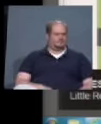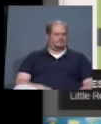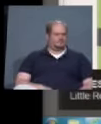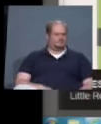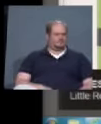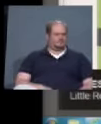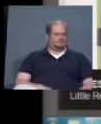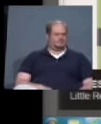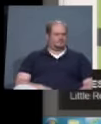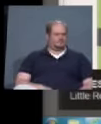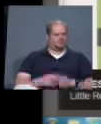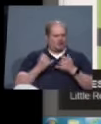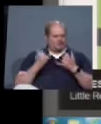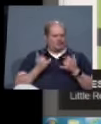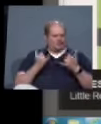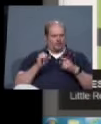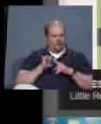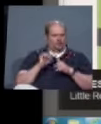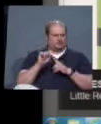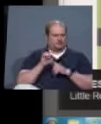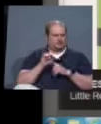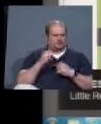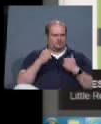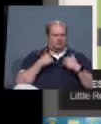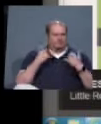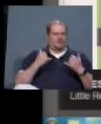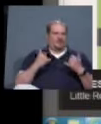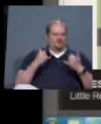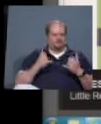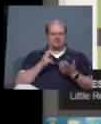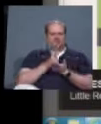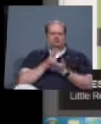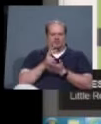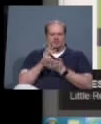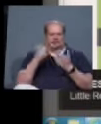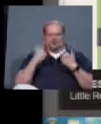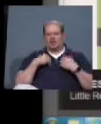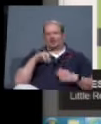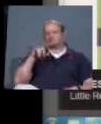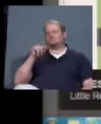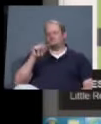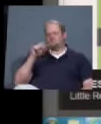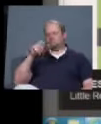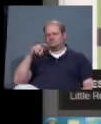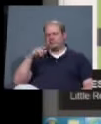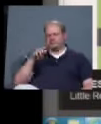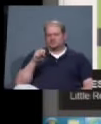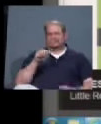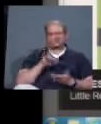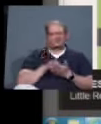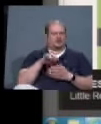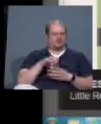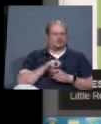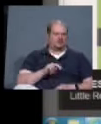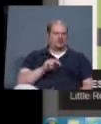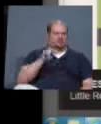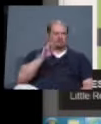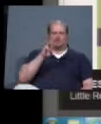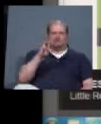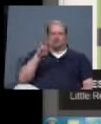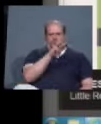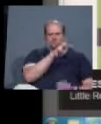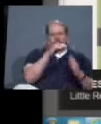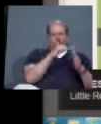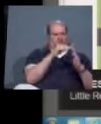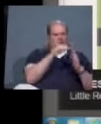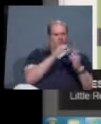And so... the current situation is there's an existing parking lot with 20 spaces, and that's the one in the northwest corner of